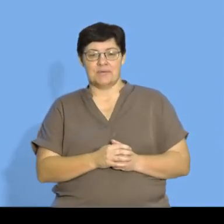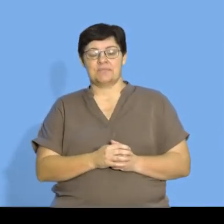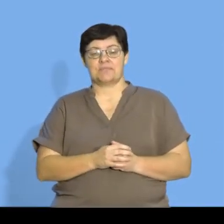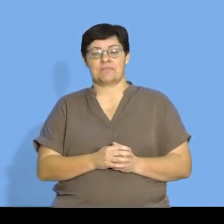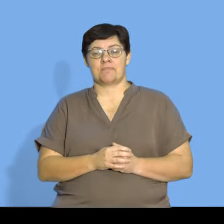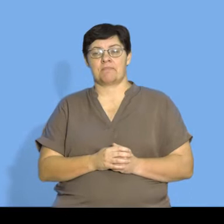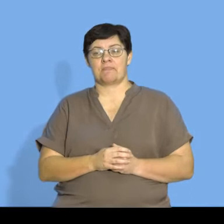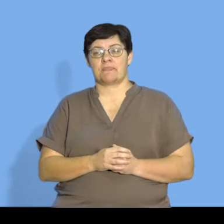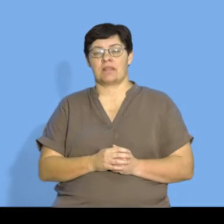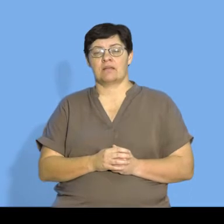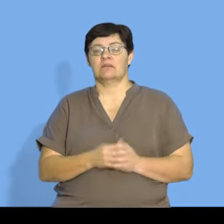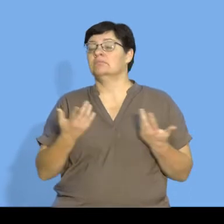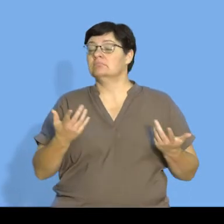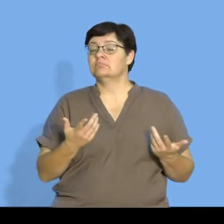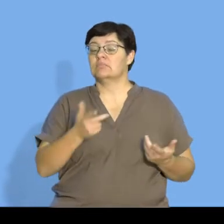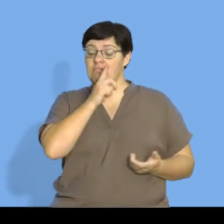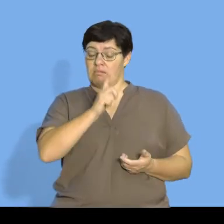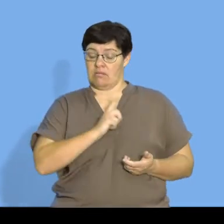Okay, now, what are we told?